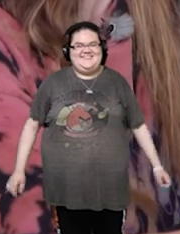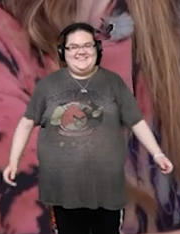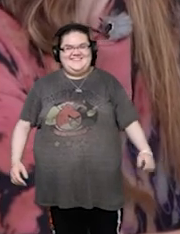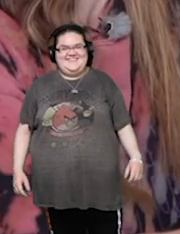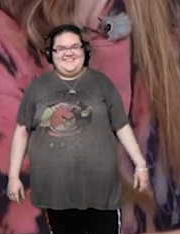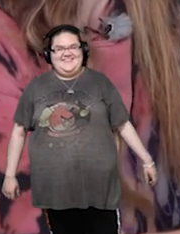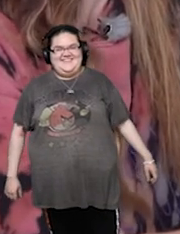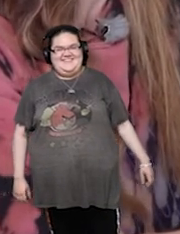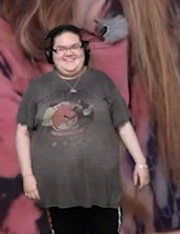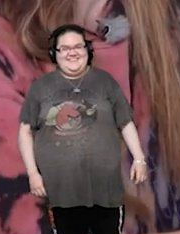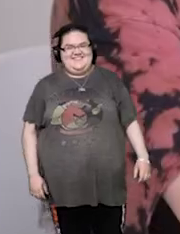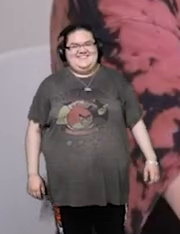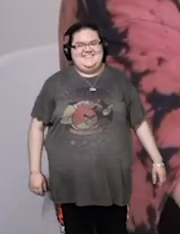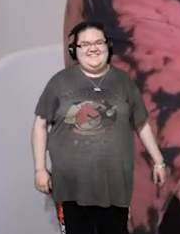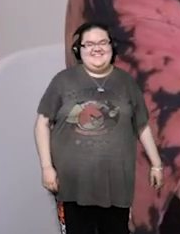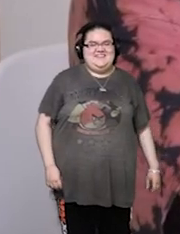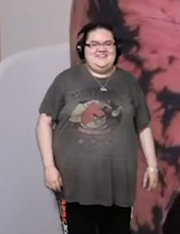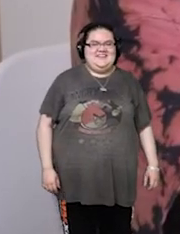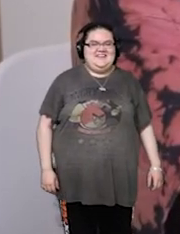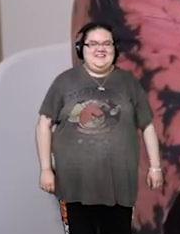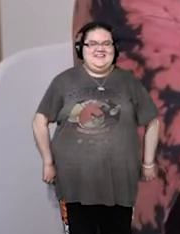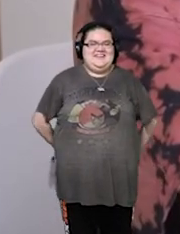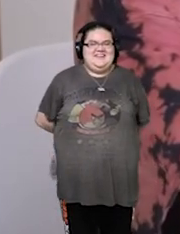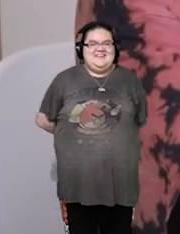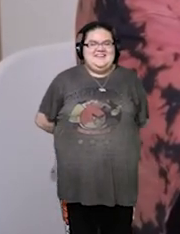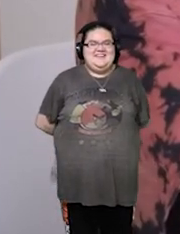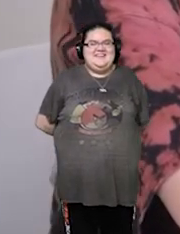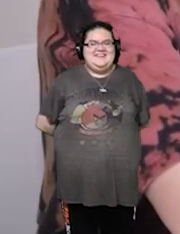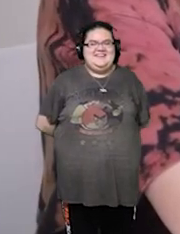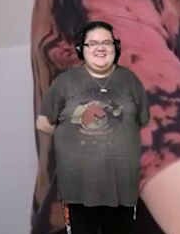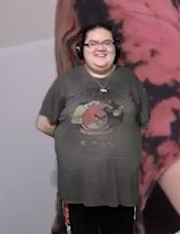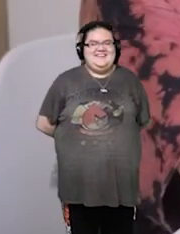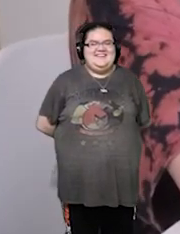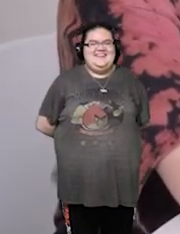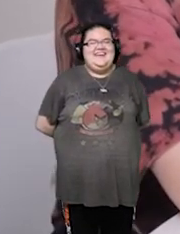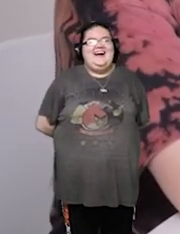I'm scared of it. It could be a crab. Me, bringing in a crab. That's a lube right there.